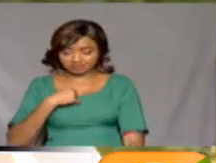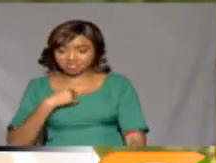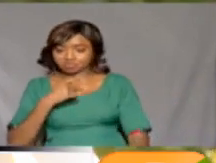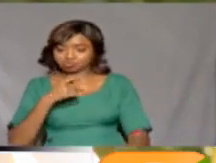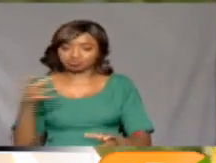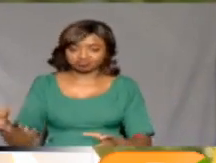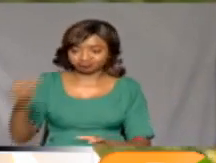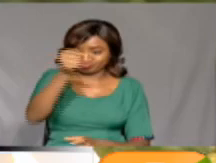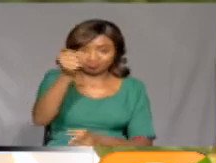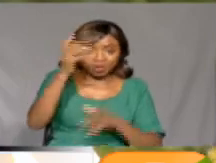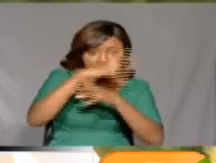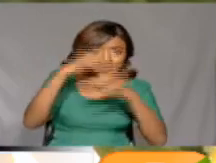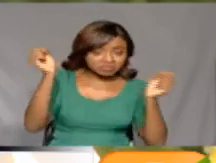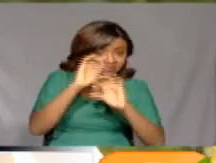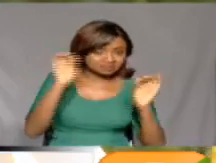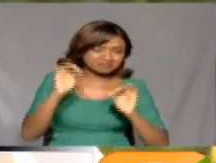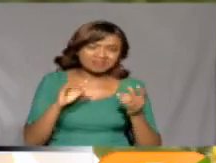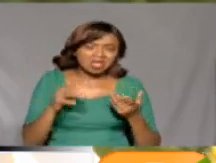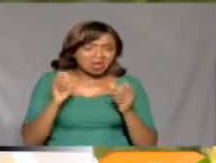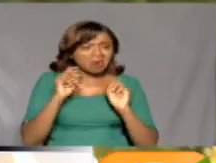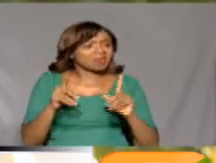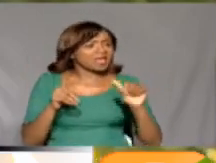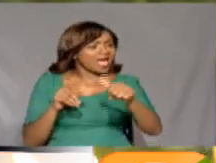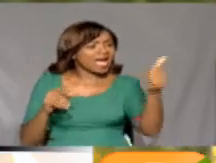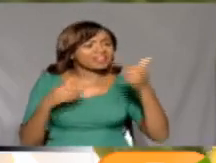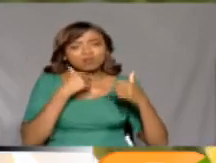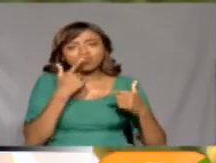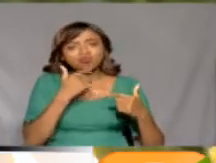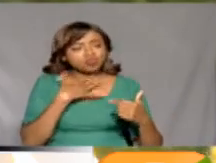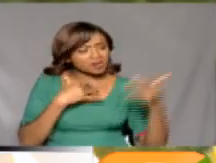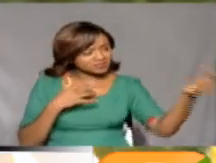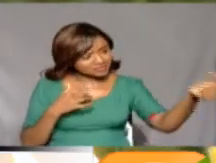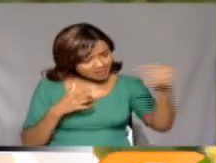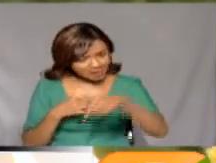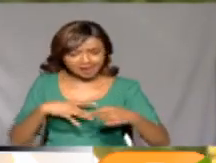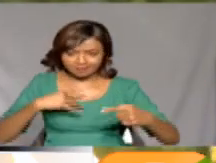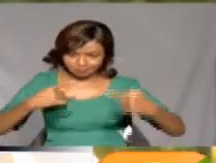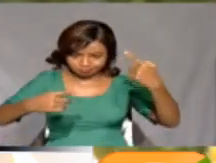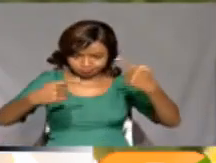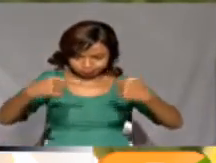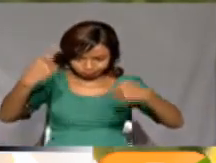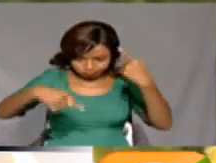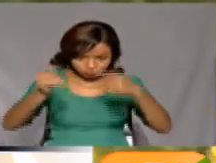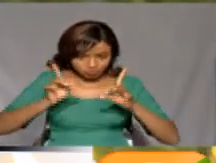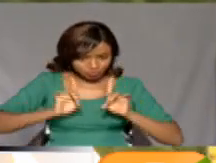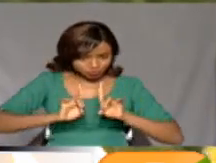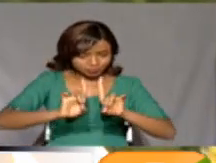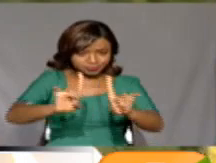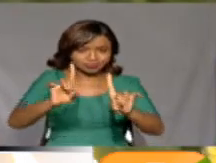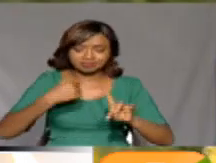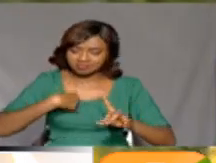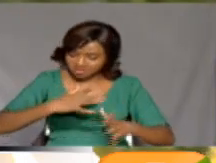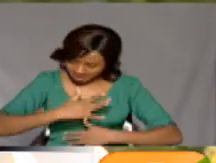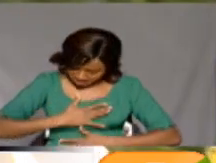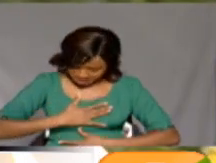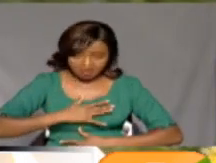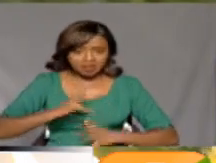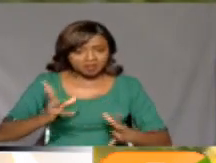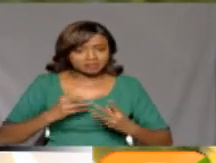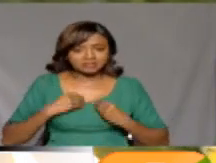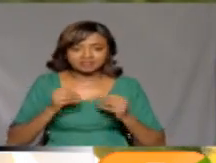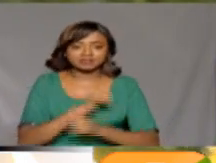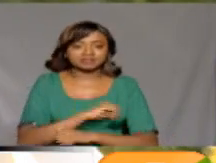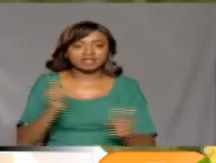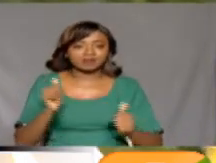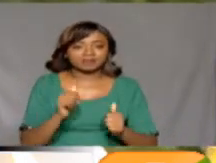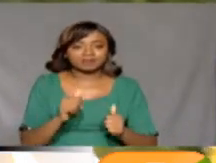him come, we compete. If he defeats me, we will. I will submit. Well and good. So that is where now things